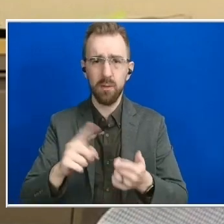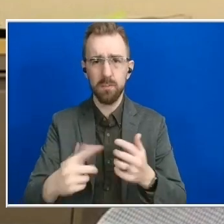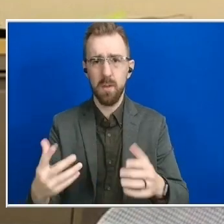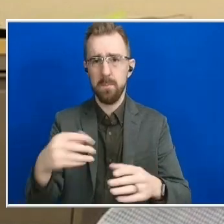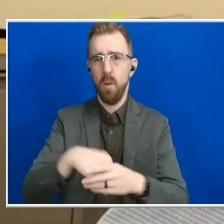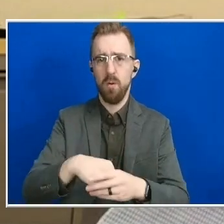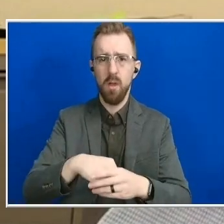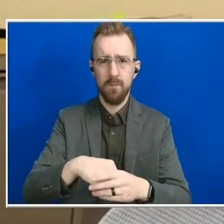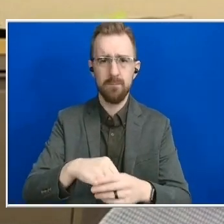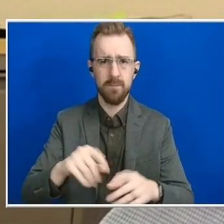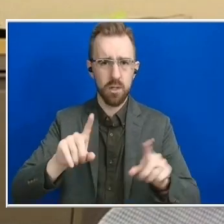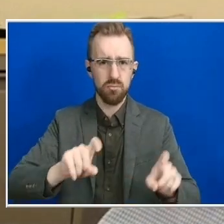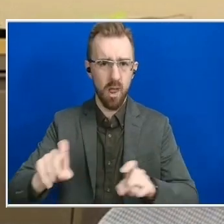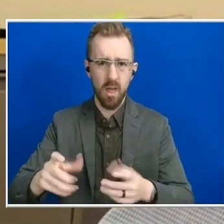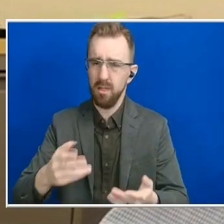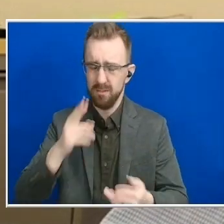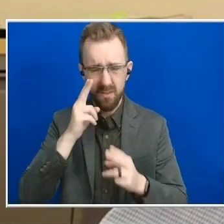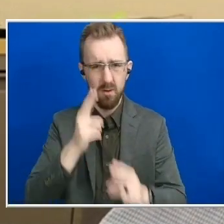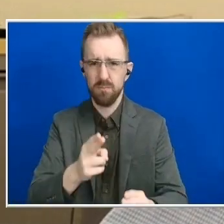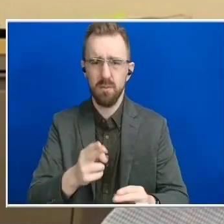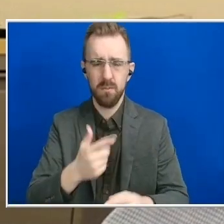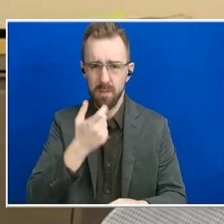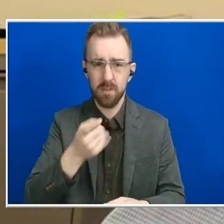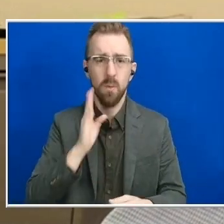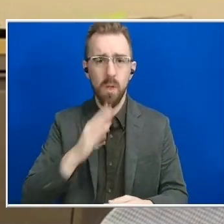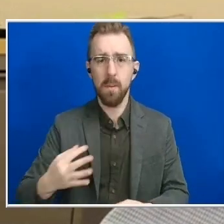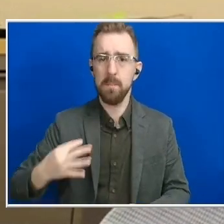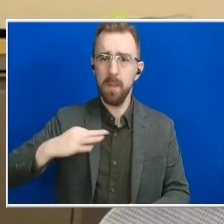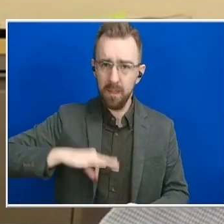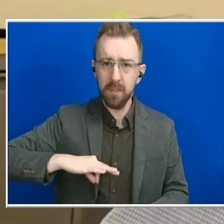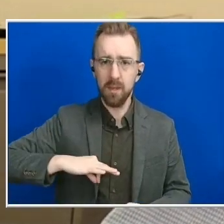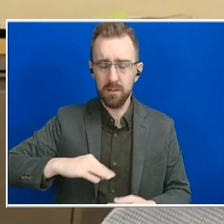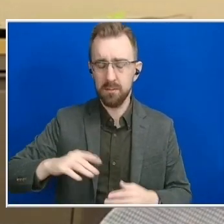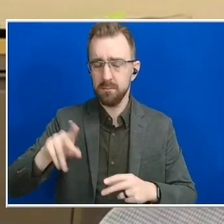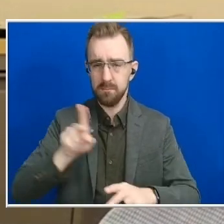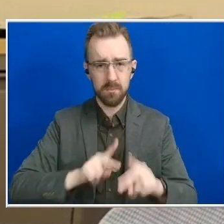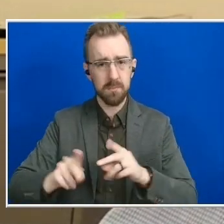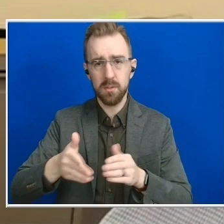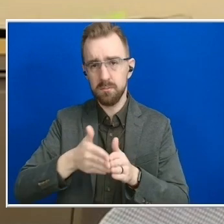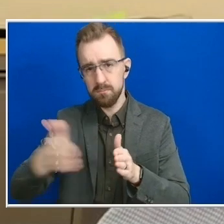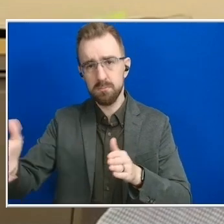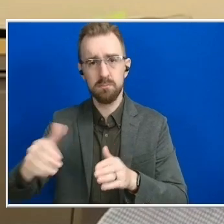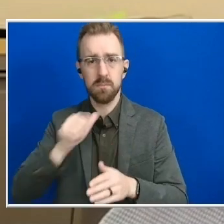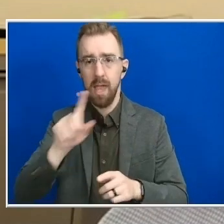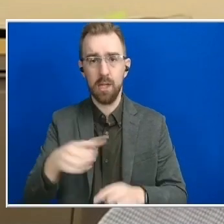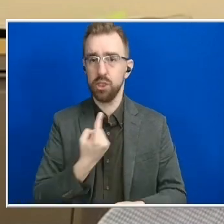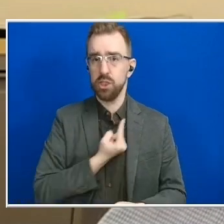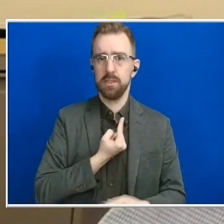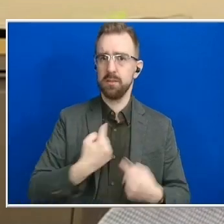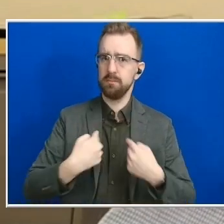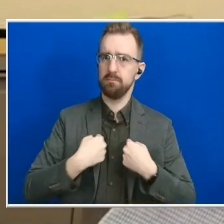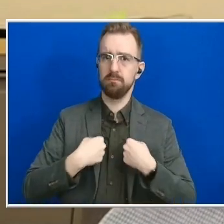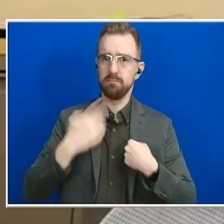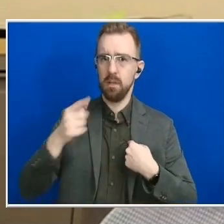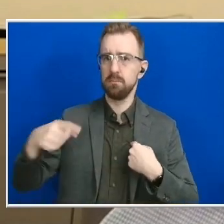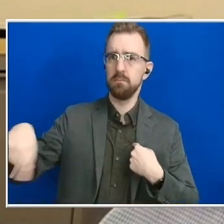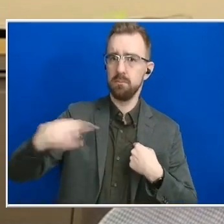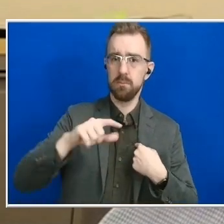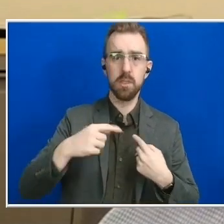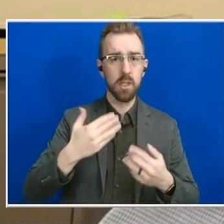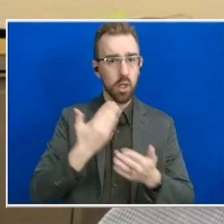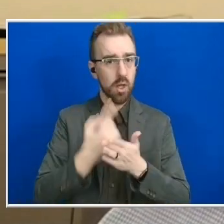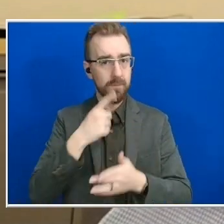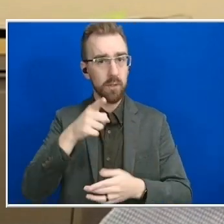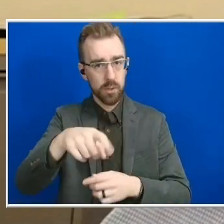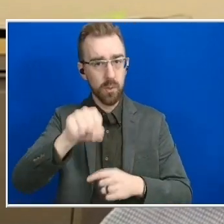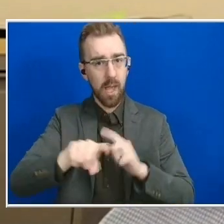a trial, because it will benefit people outside of yourself. So it's not only potentially good for you, but it's good for other